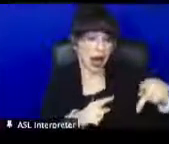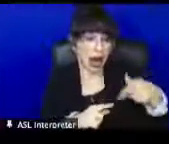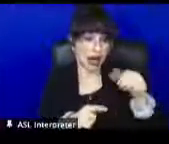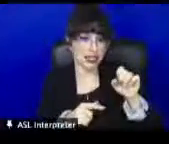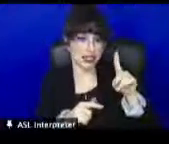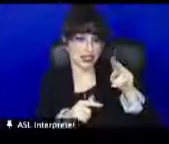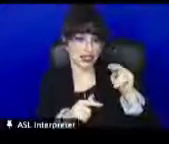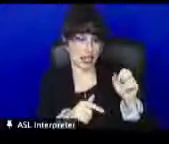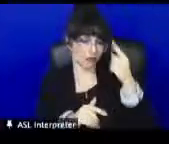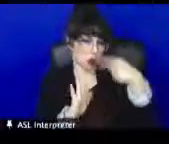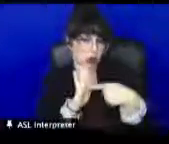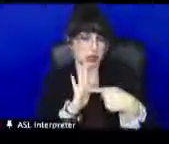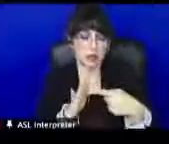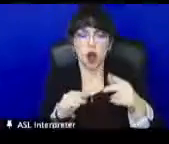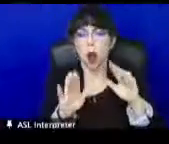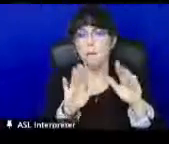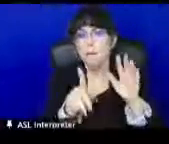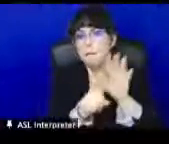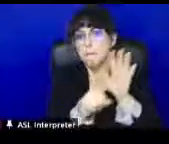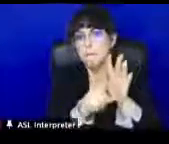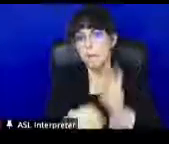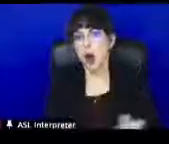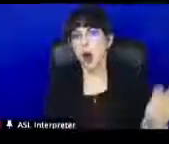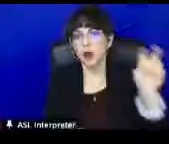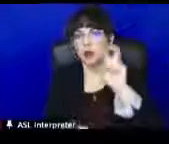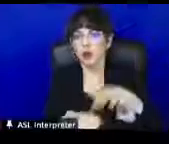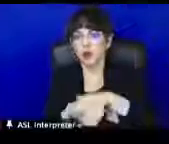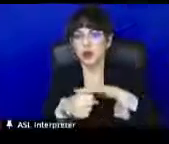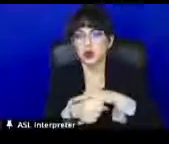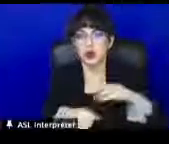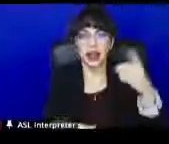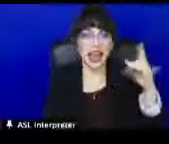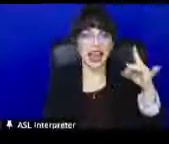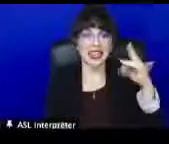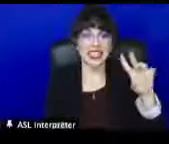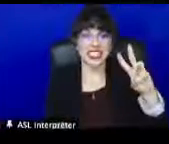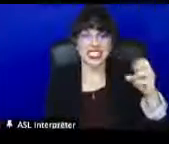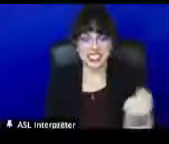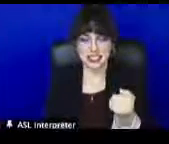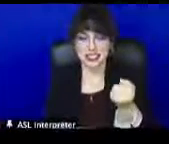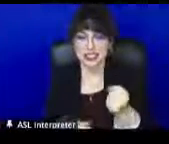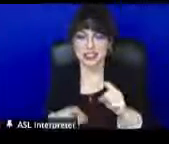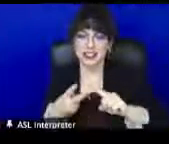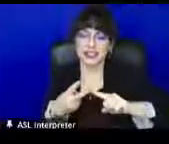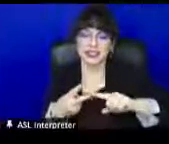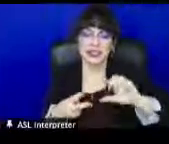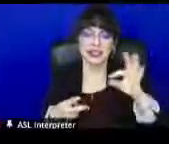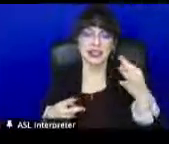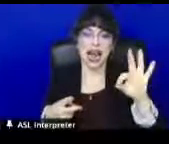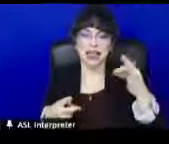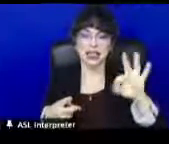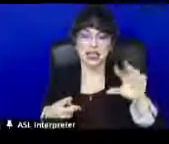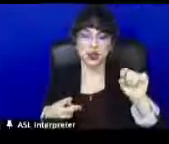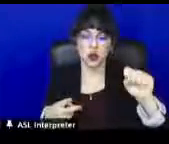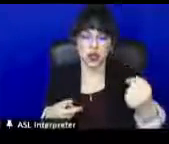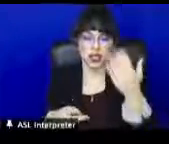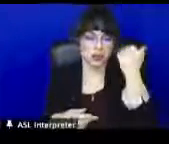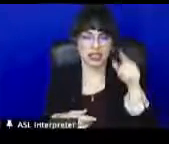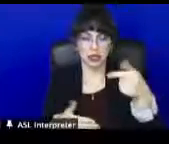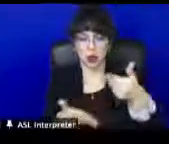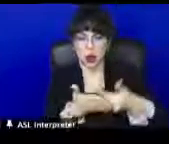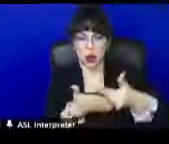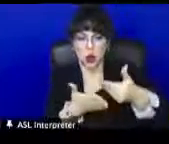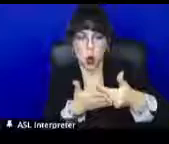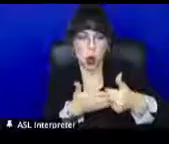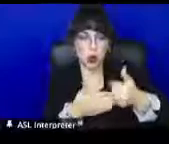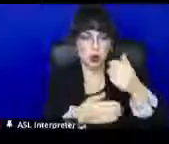popular tourist site from the 1860s to the 1920s because they were close to the wilds of the San Gabriel